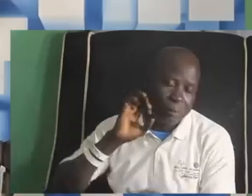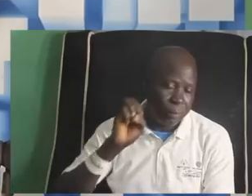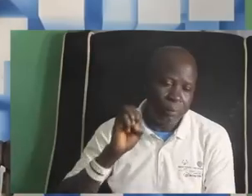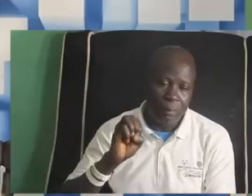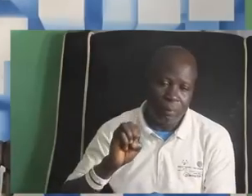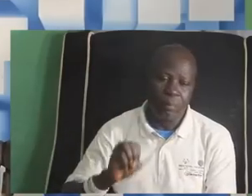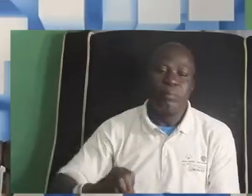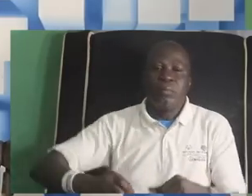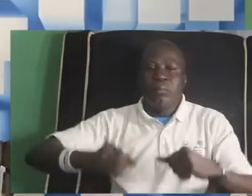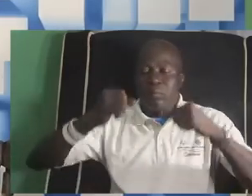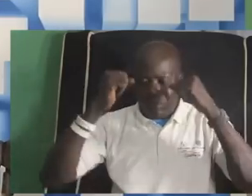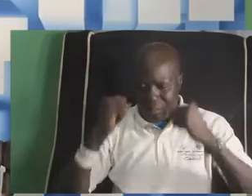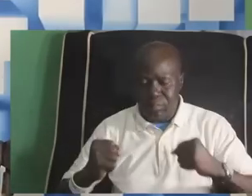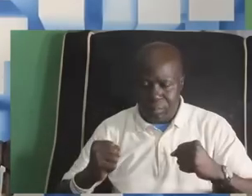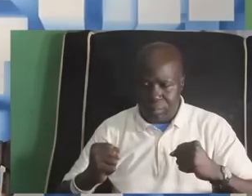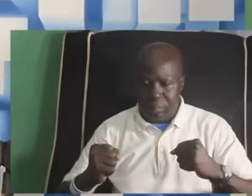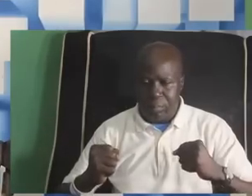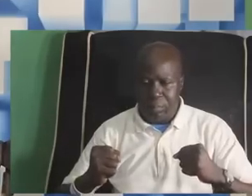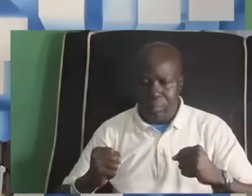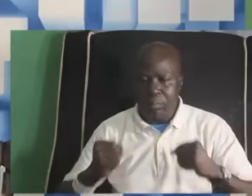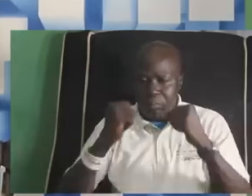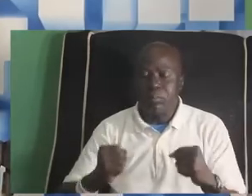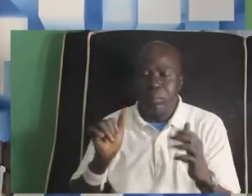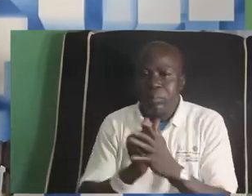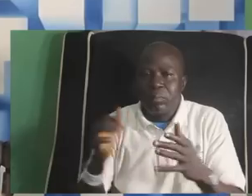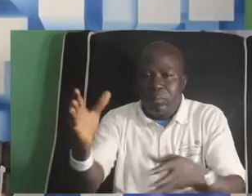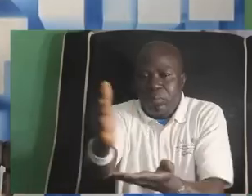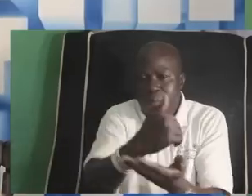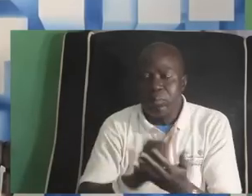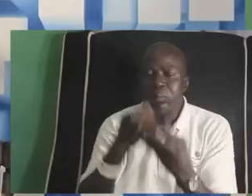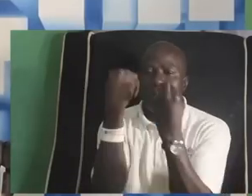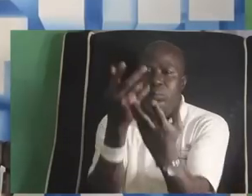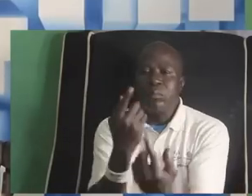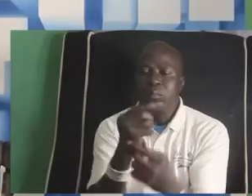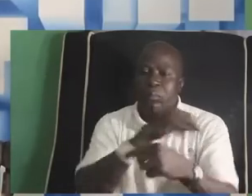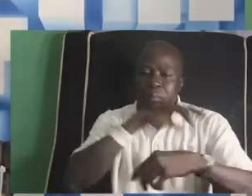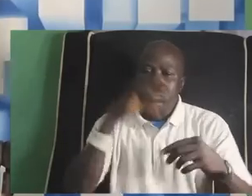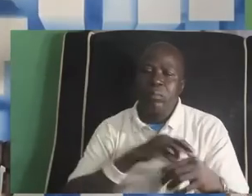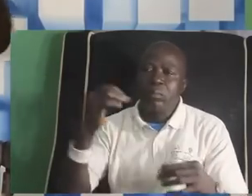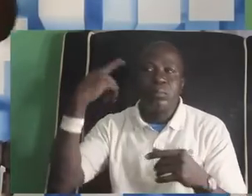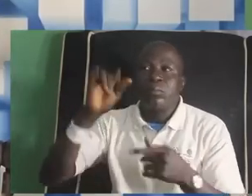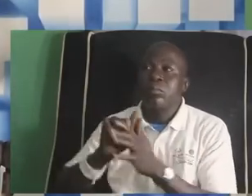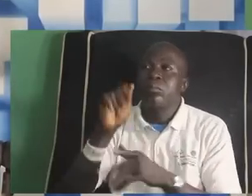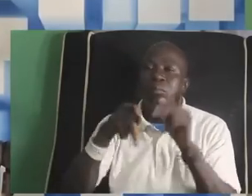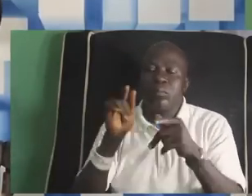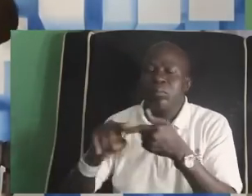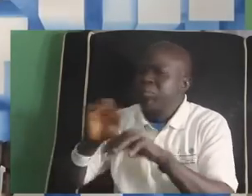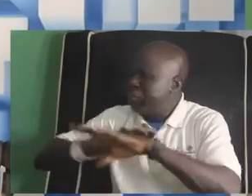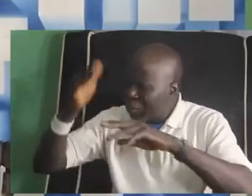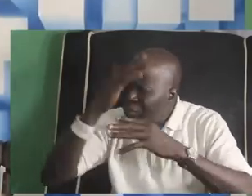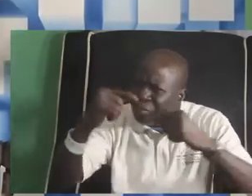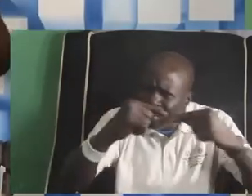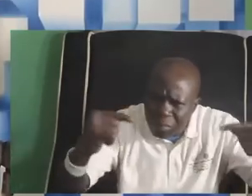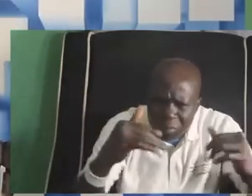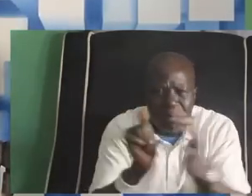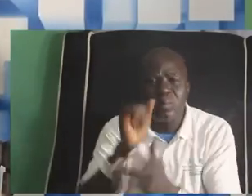the power that releases your entitlement from your enemy. Yes, I am here. I want to get your time, but a lot of